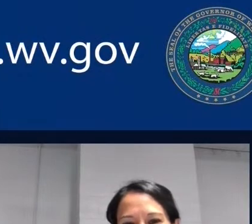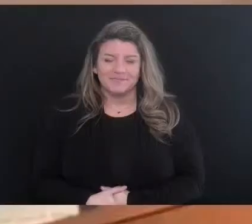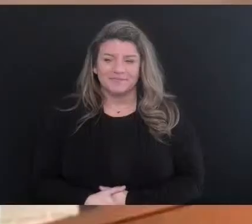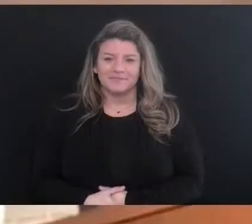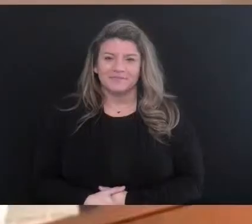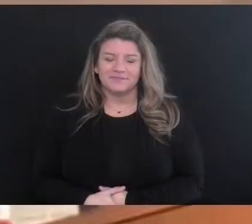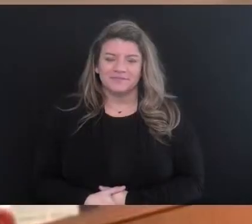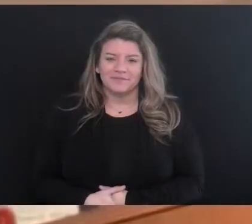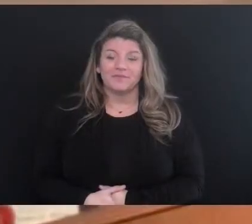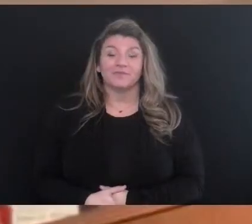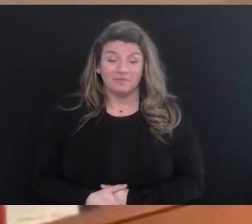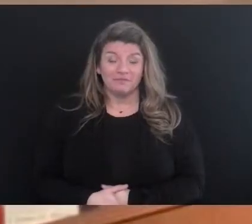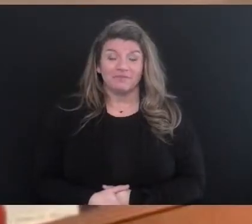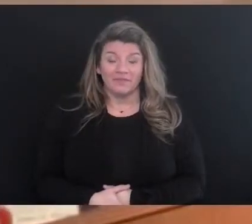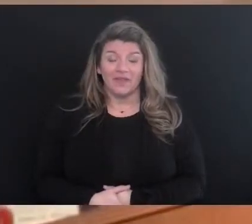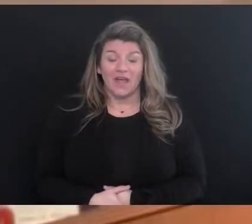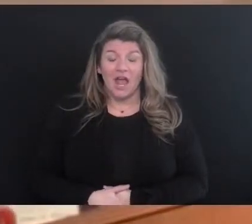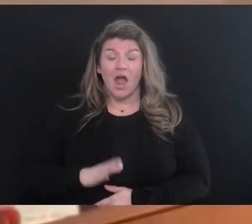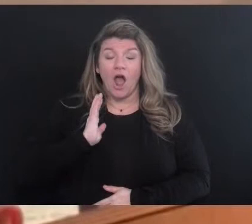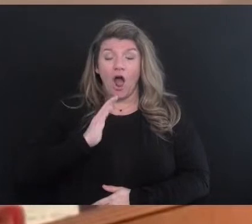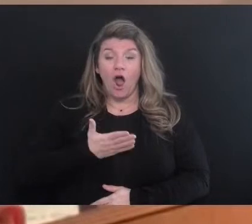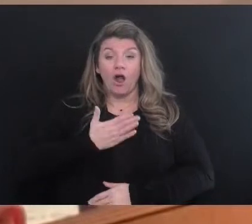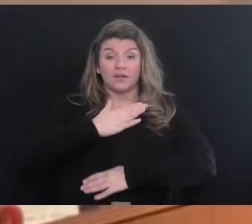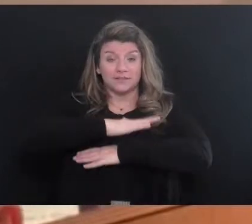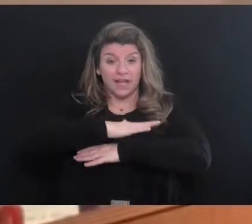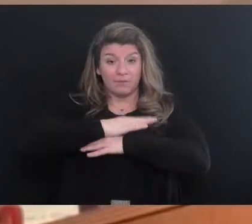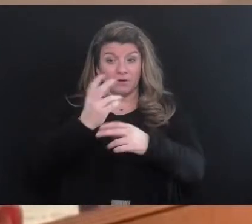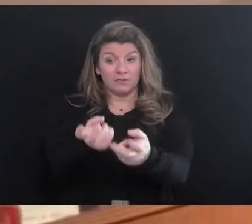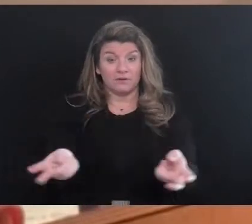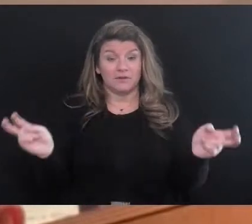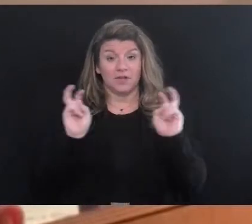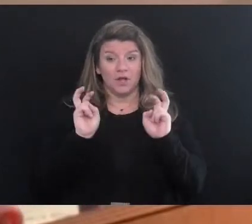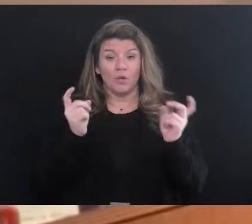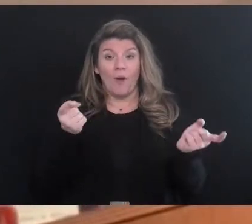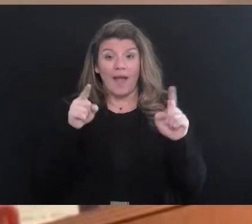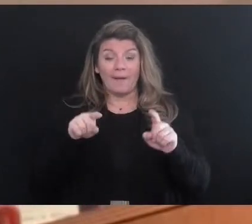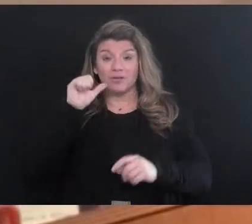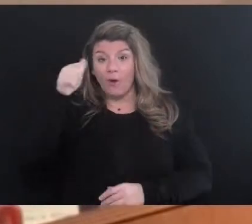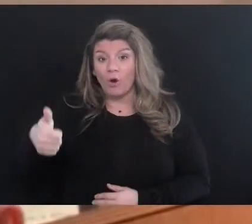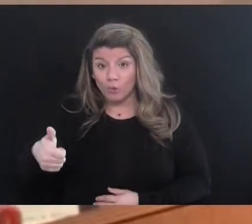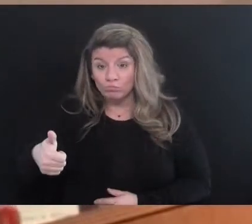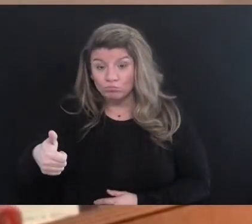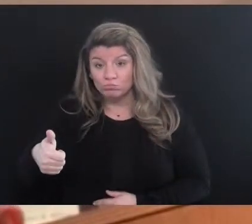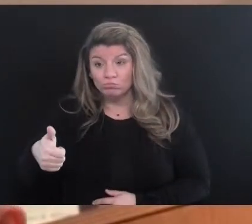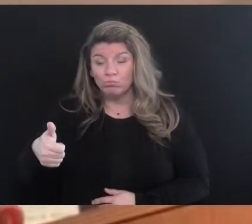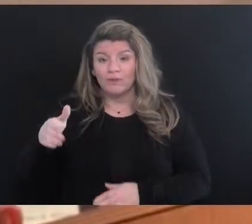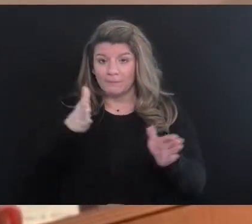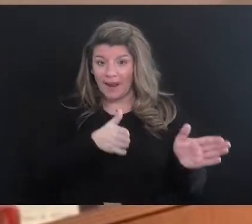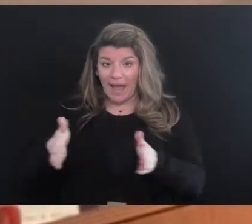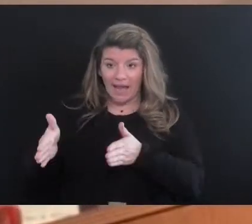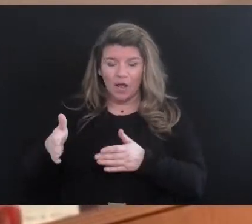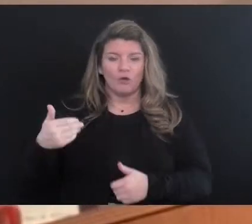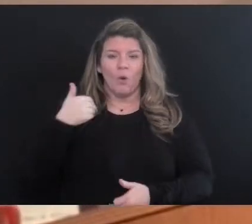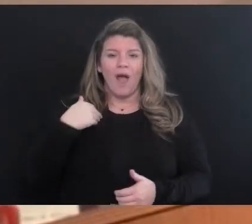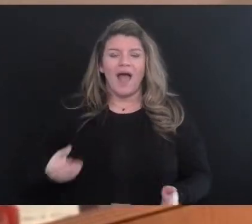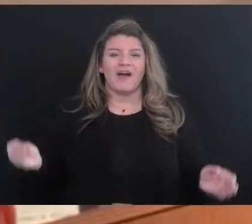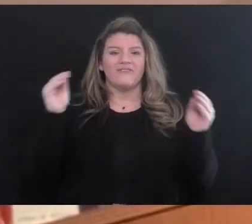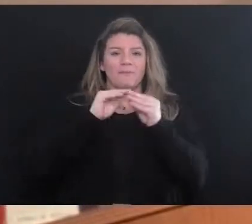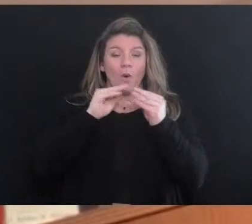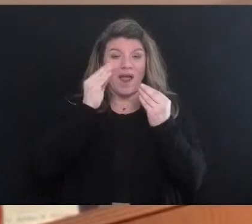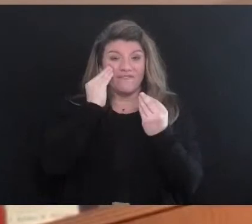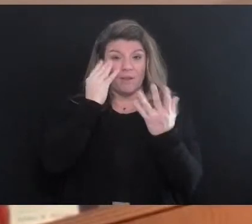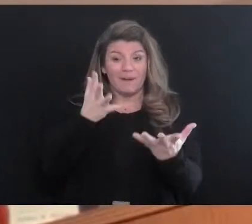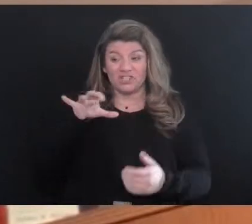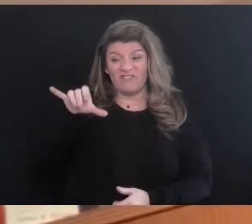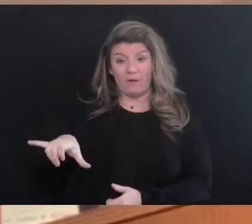Yes, sir, Governor. So the tabletop exercise actually will be conducted tomorrow. So we'll have more information from